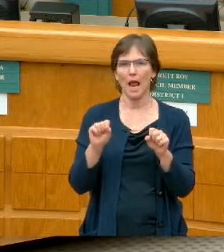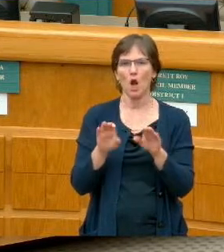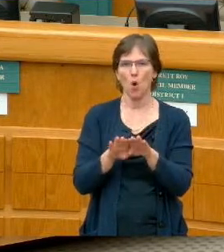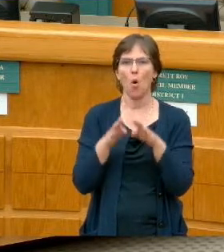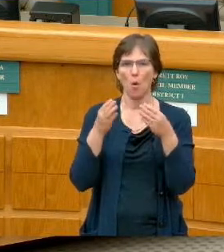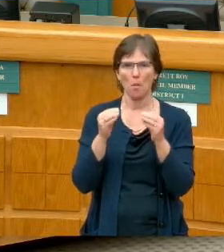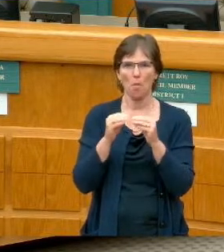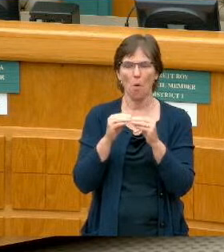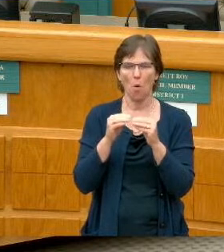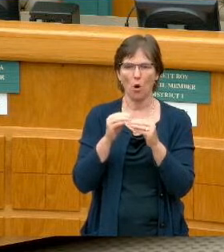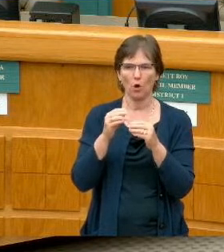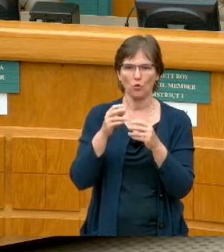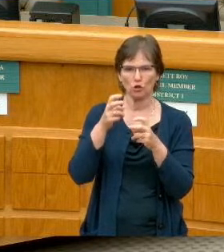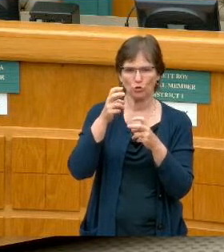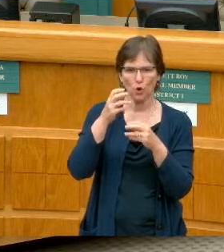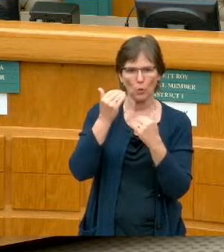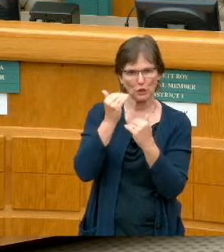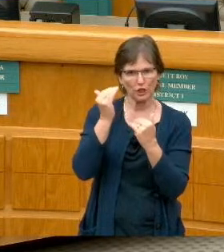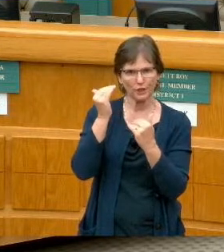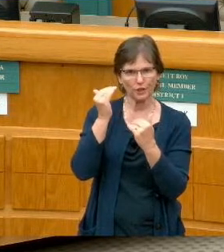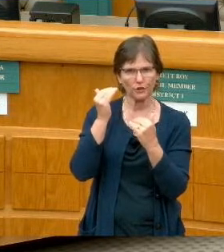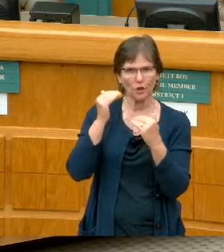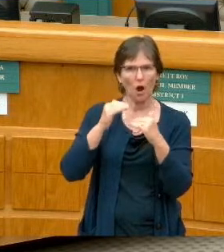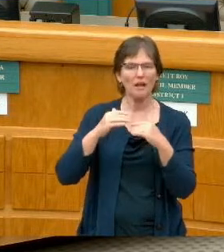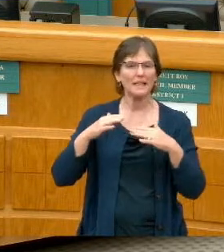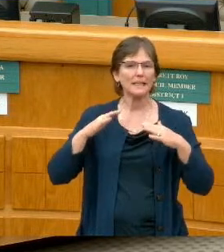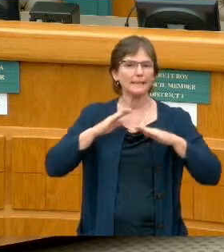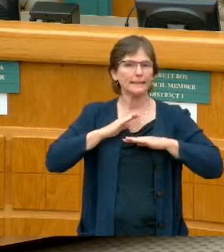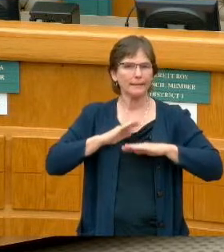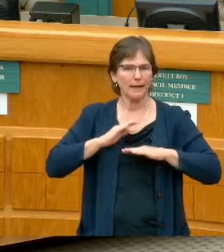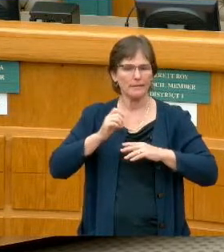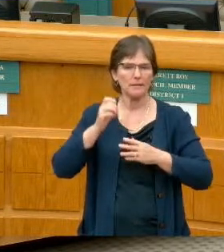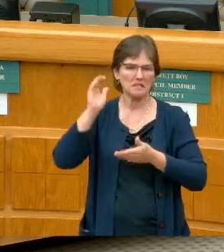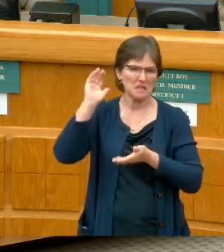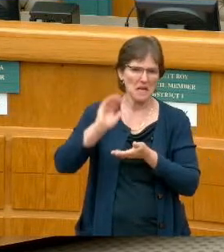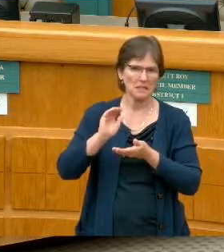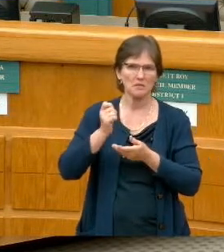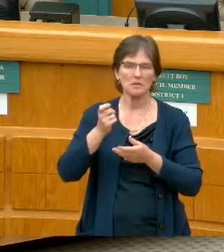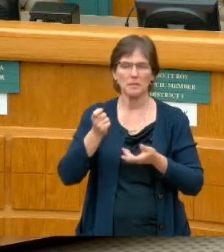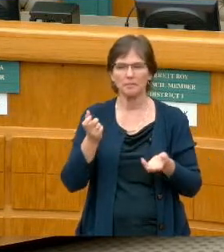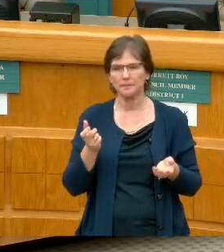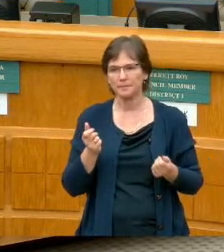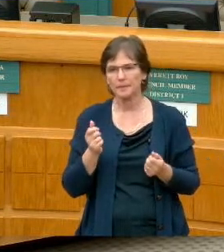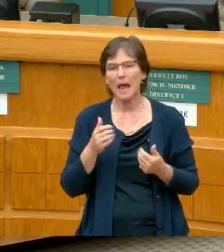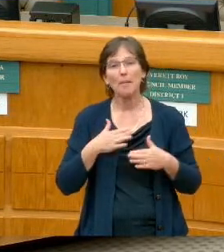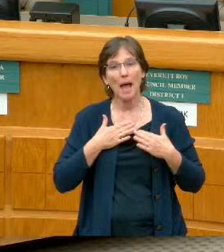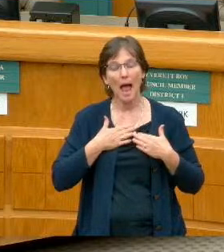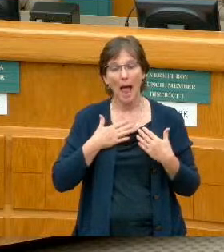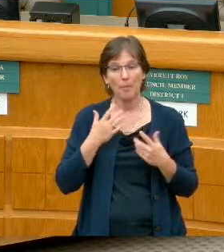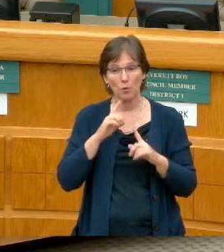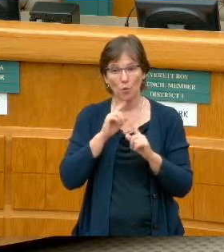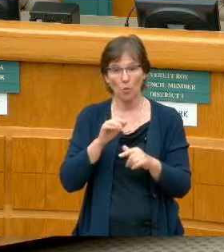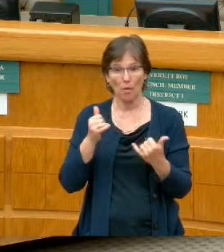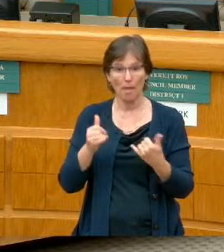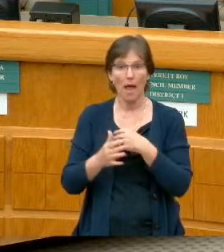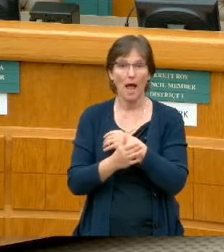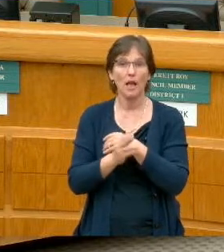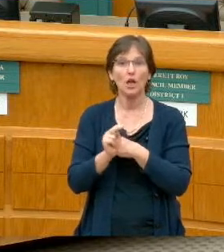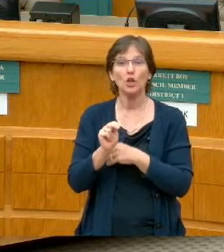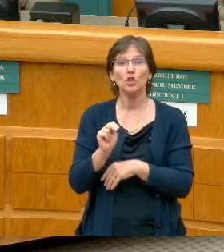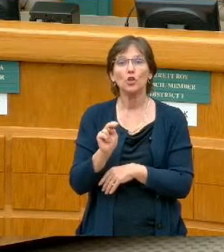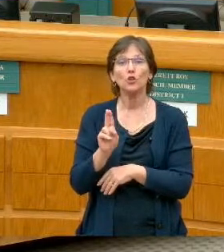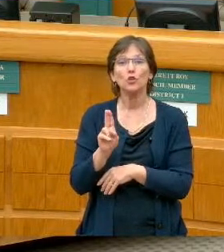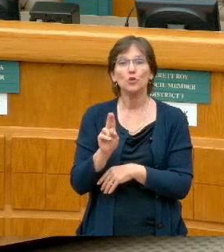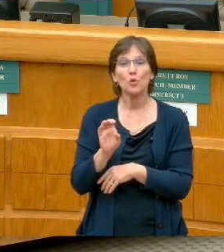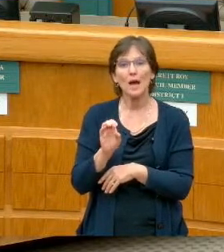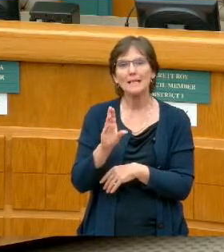ease restrictions. Nueces County, I'm very happy to report, is one of these 19 TSAs in Texas